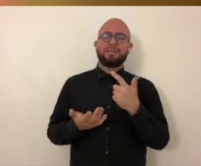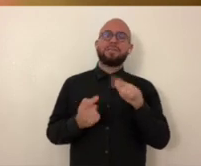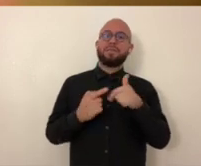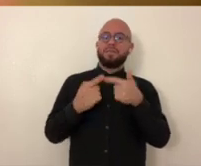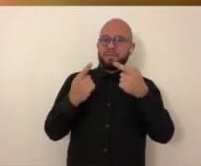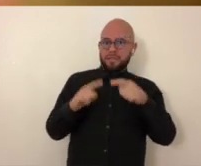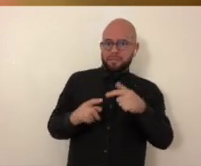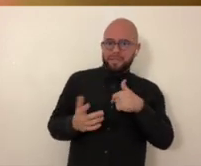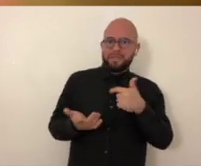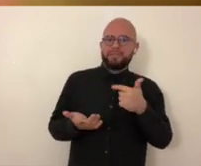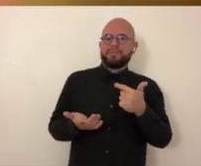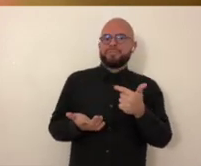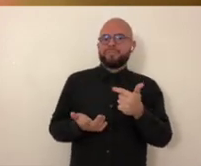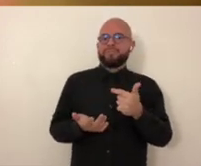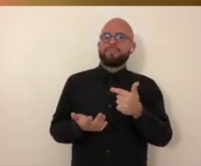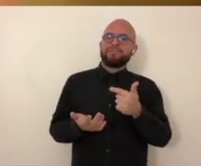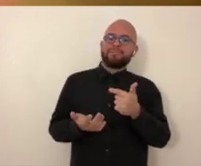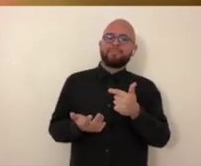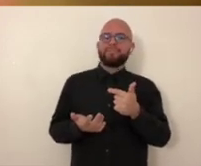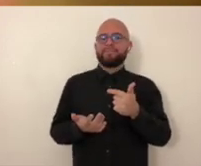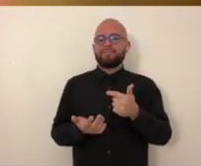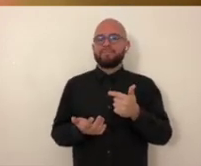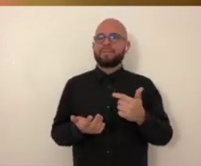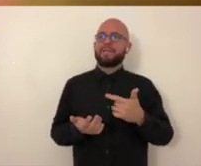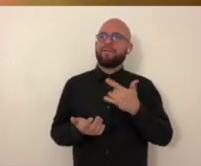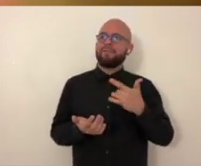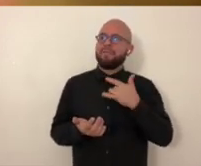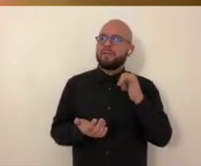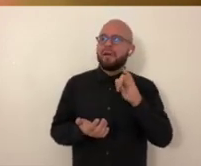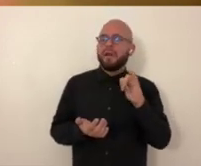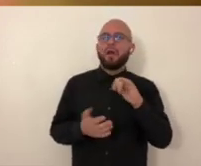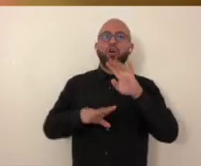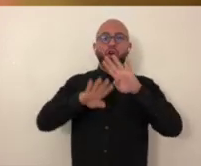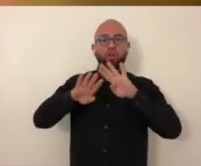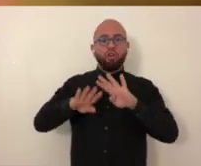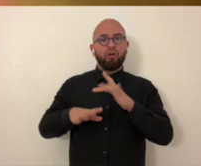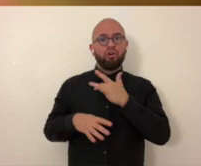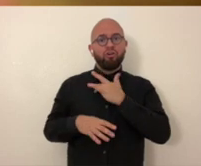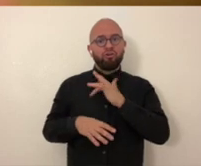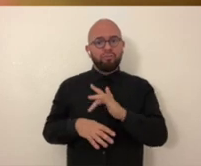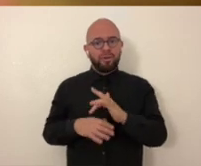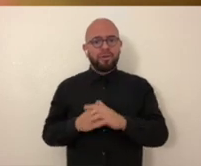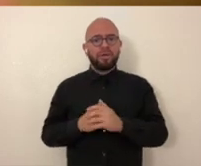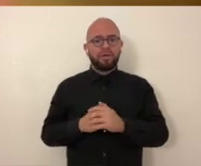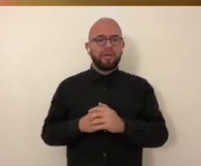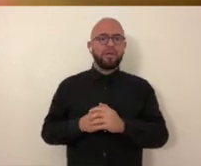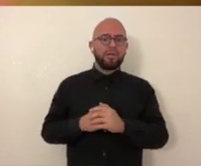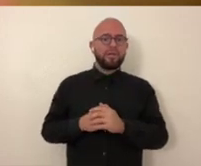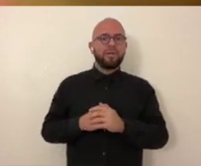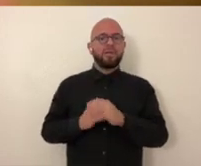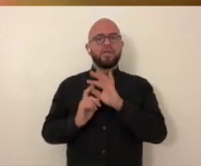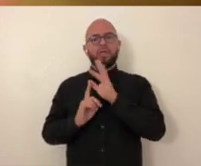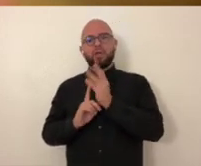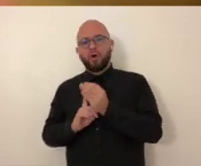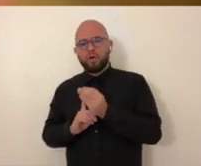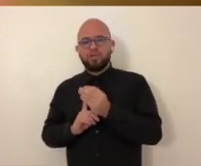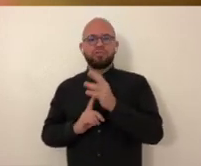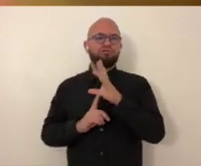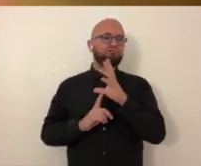school, ripping up stuff, collage, that kind of thing. But then, I found that